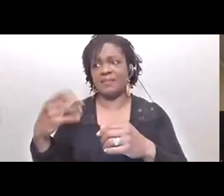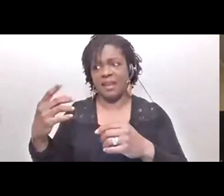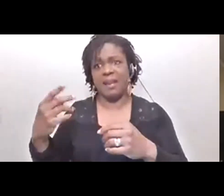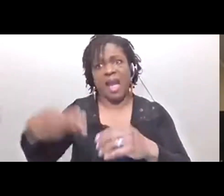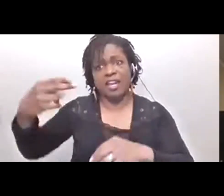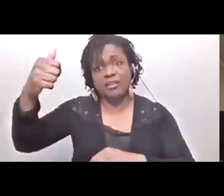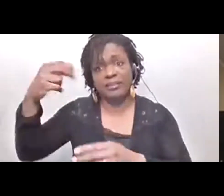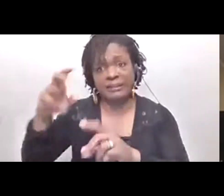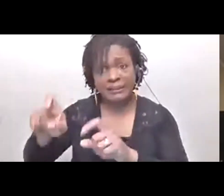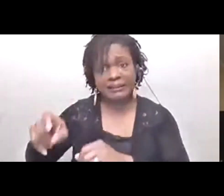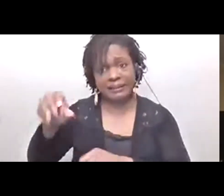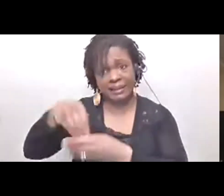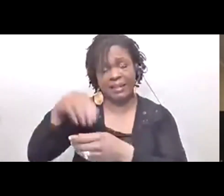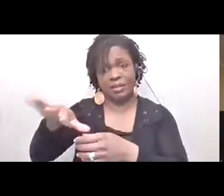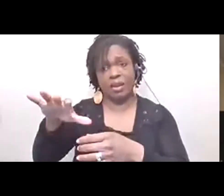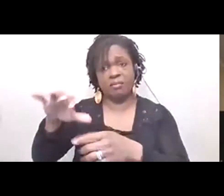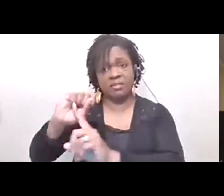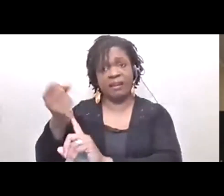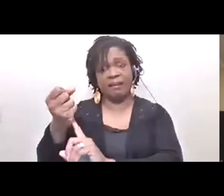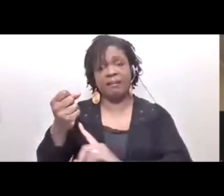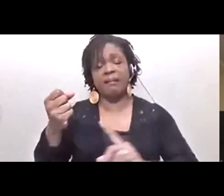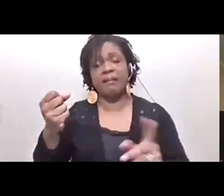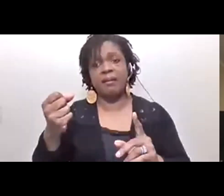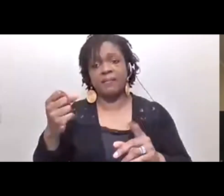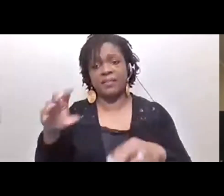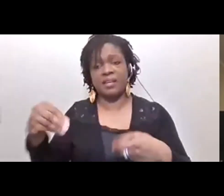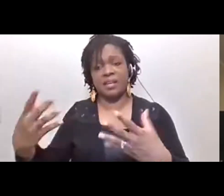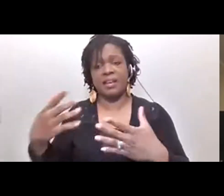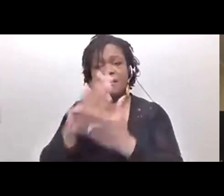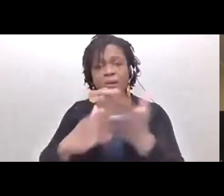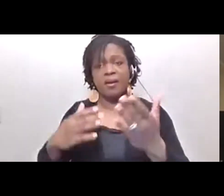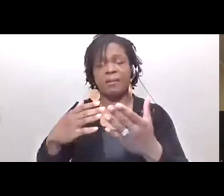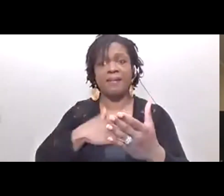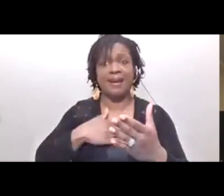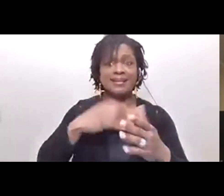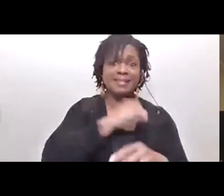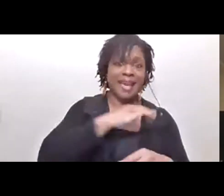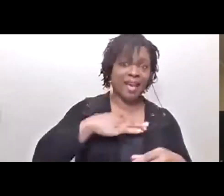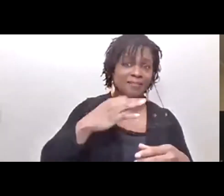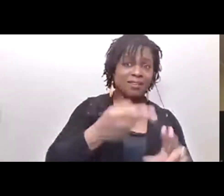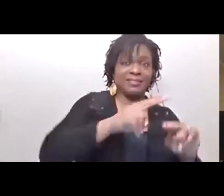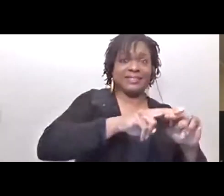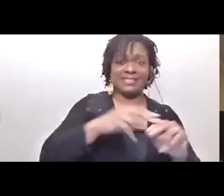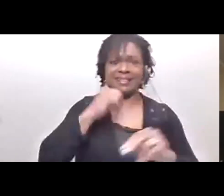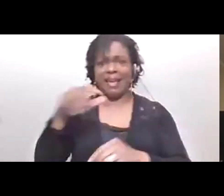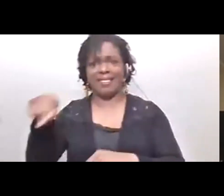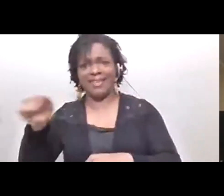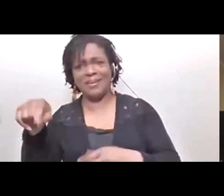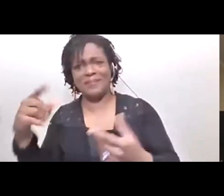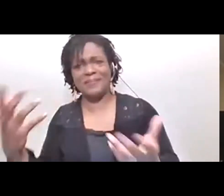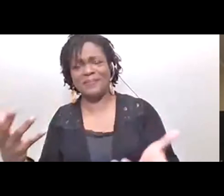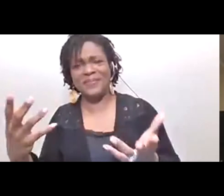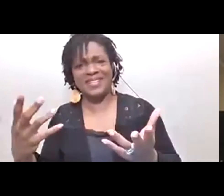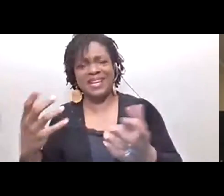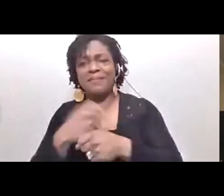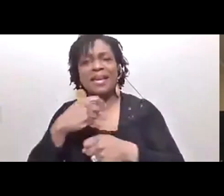behaviorally or medically, that to give part of my staff a raise and not them would not only make it harder for me to recruit